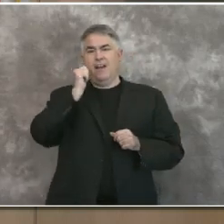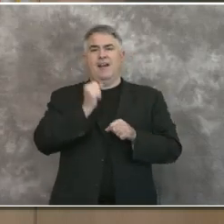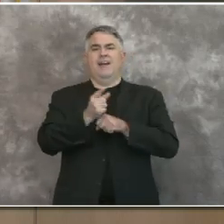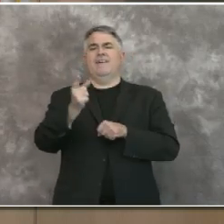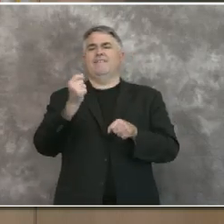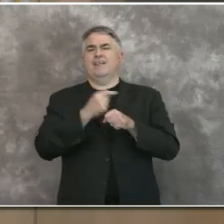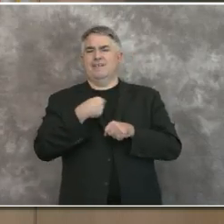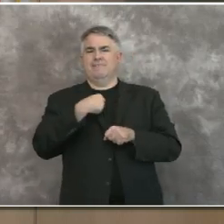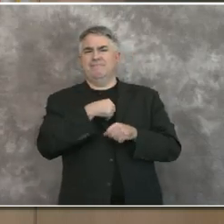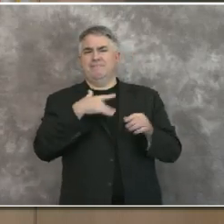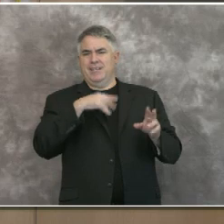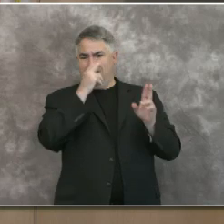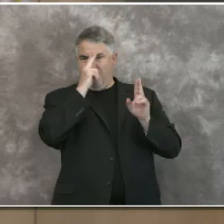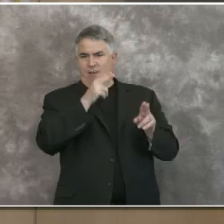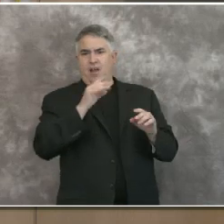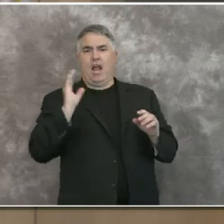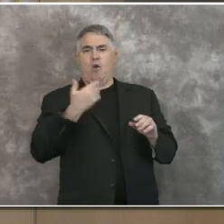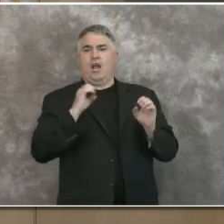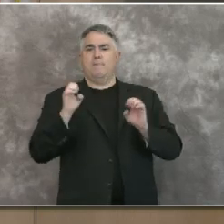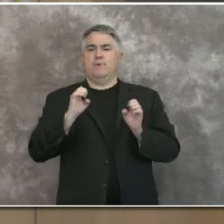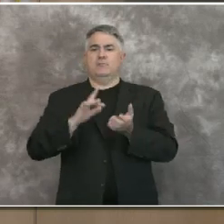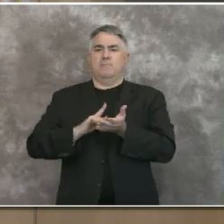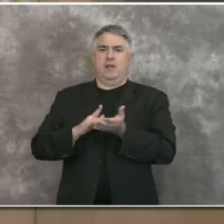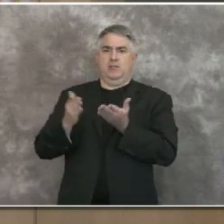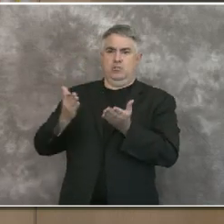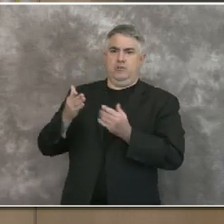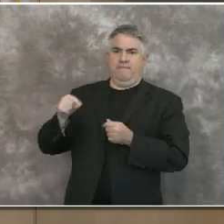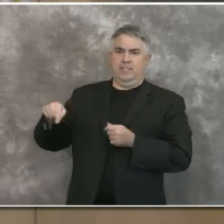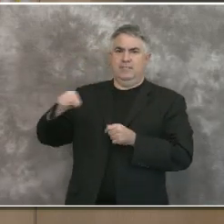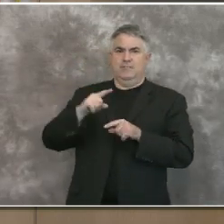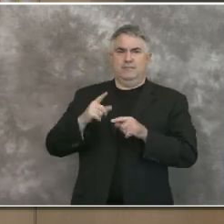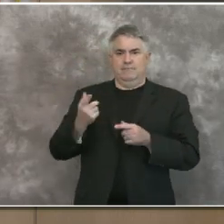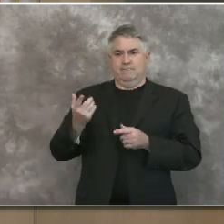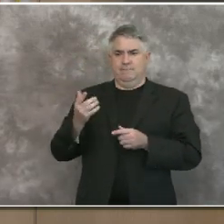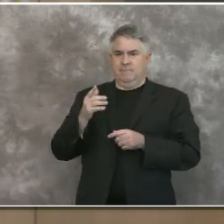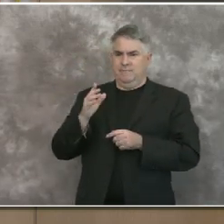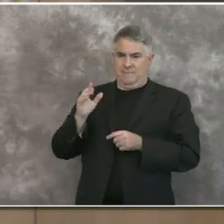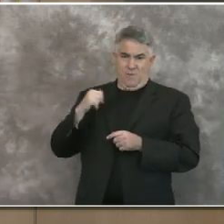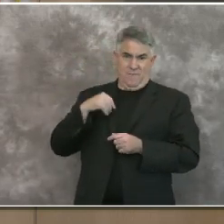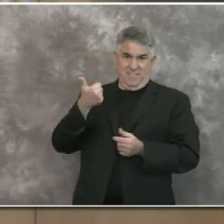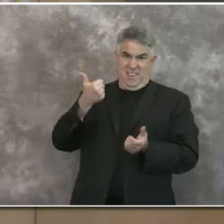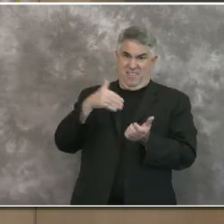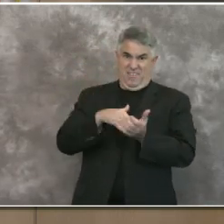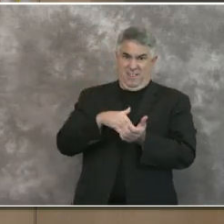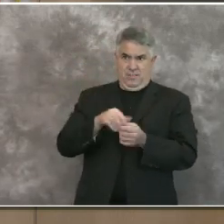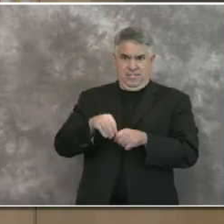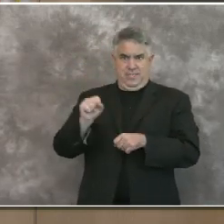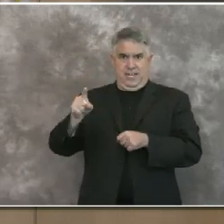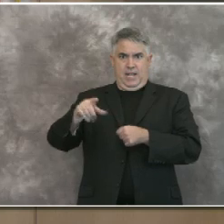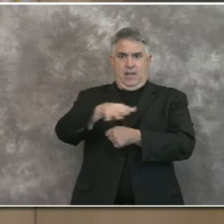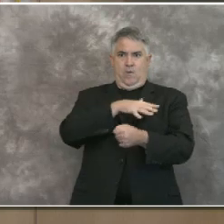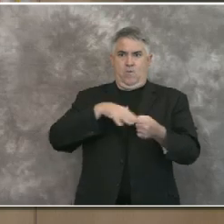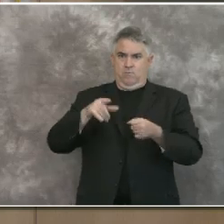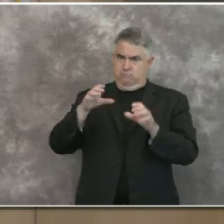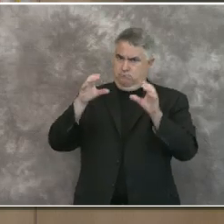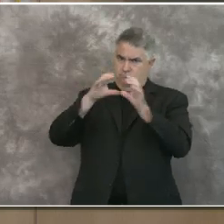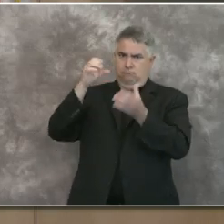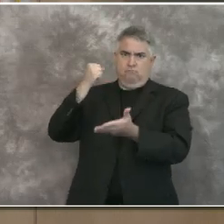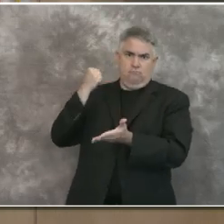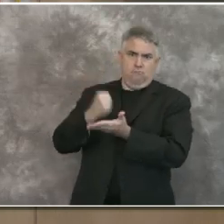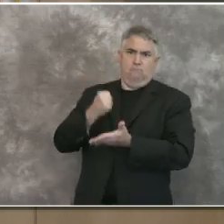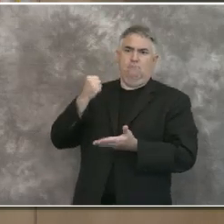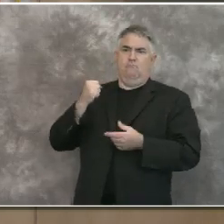the work of our emergency medical service personnel. There are more than 10,000 credentialed EMS workers in our